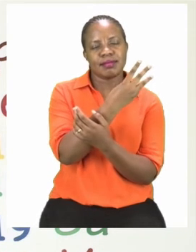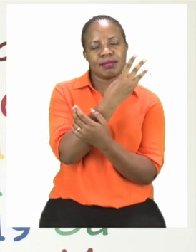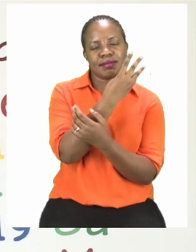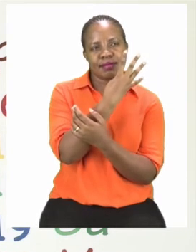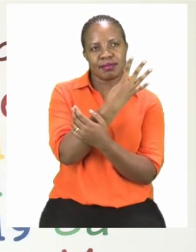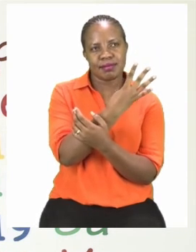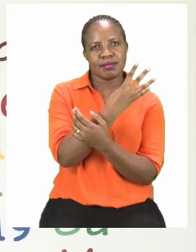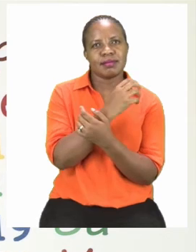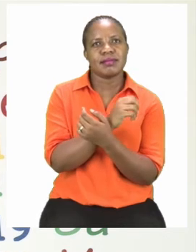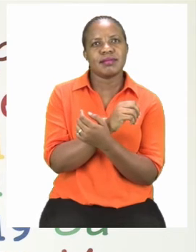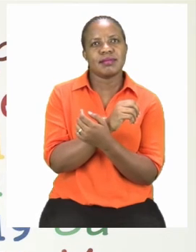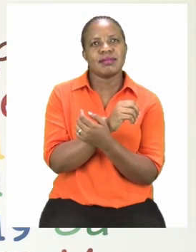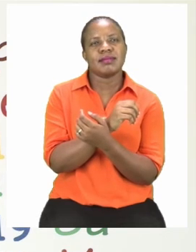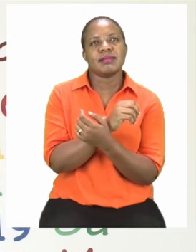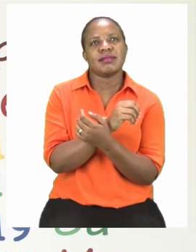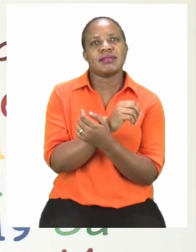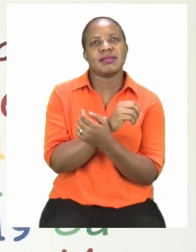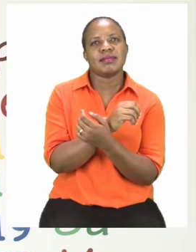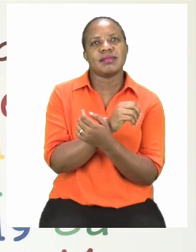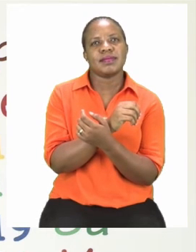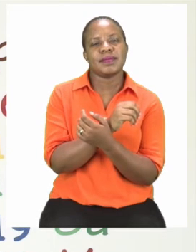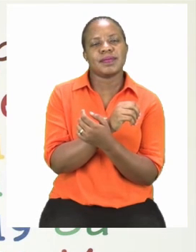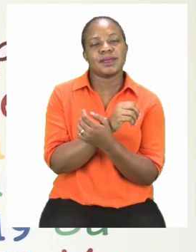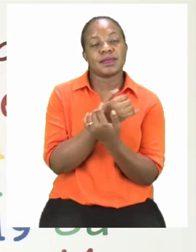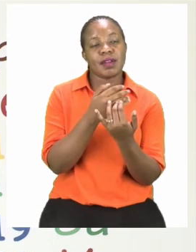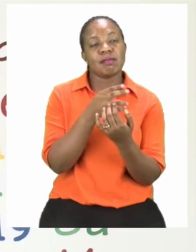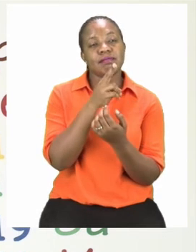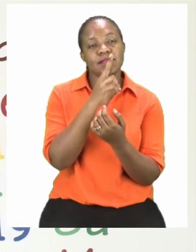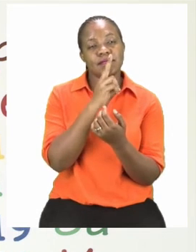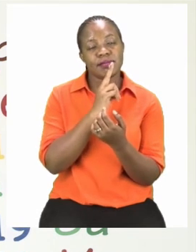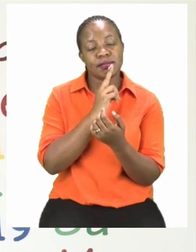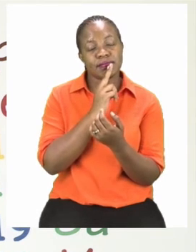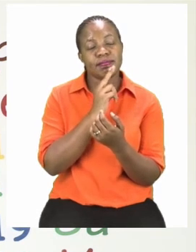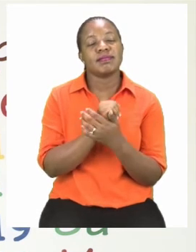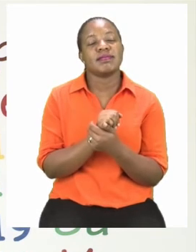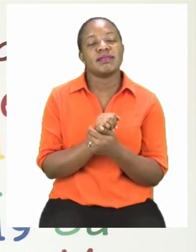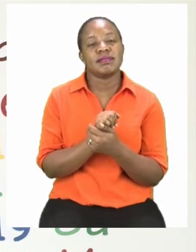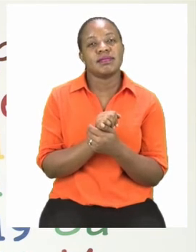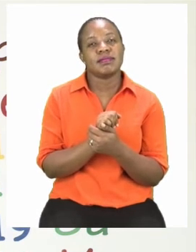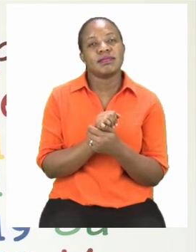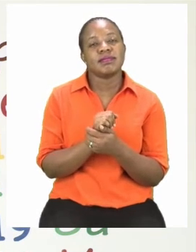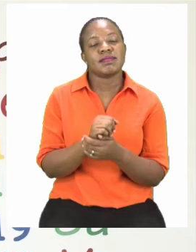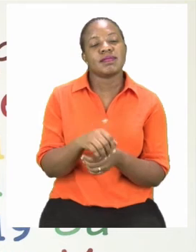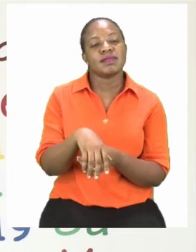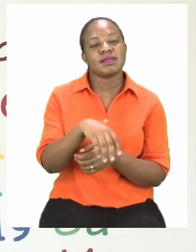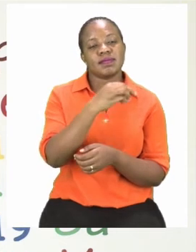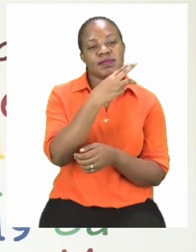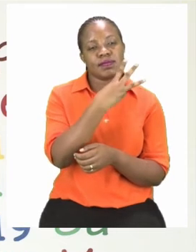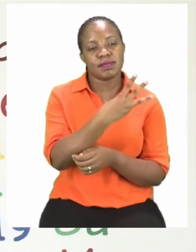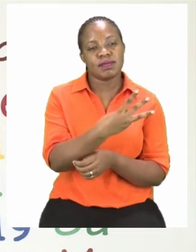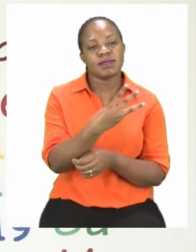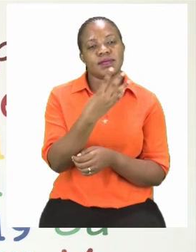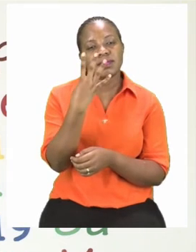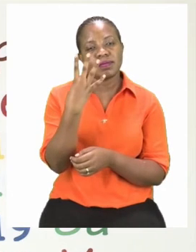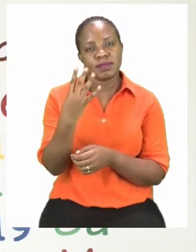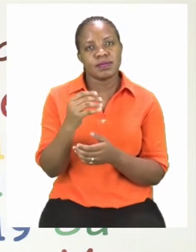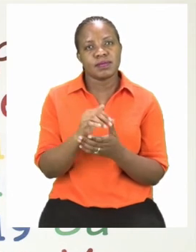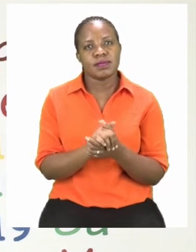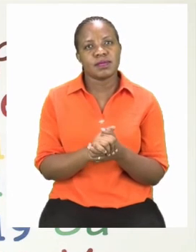as you can see on one side, we have numbers. And then in the middle, we have